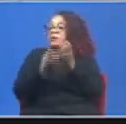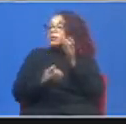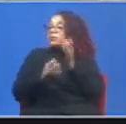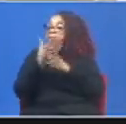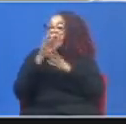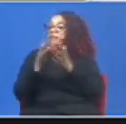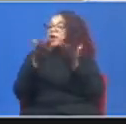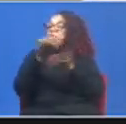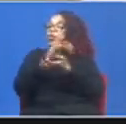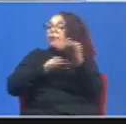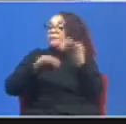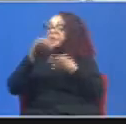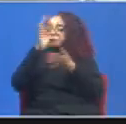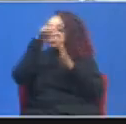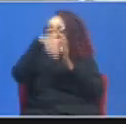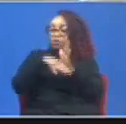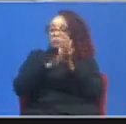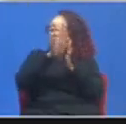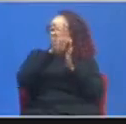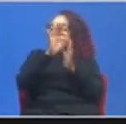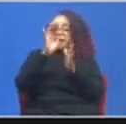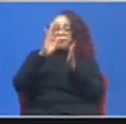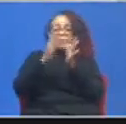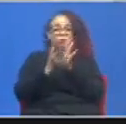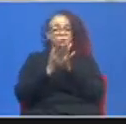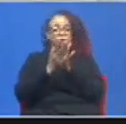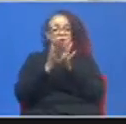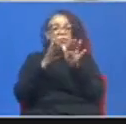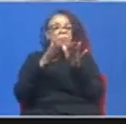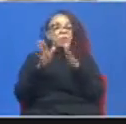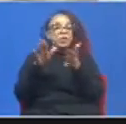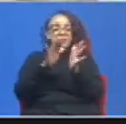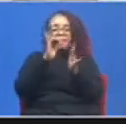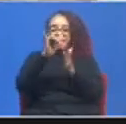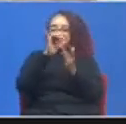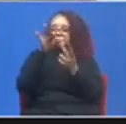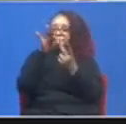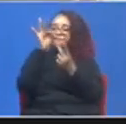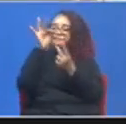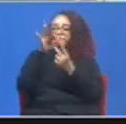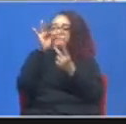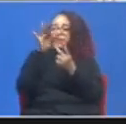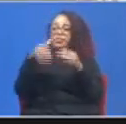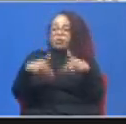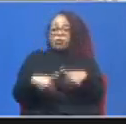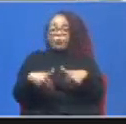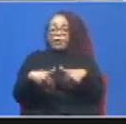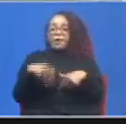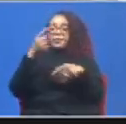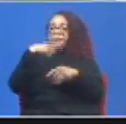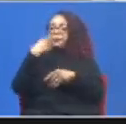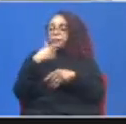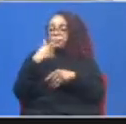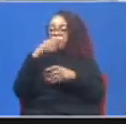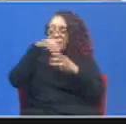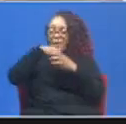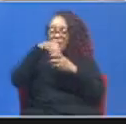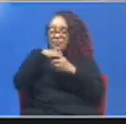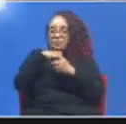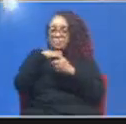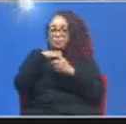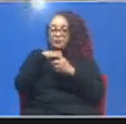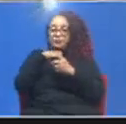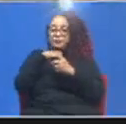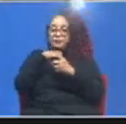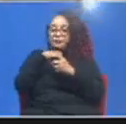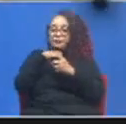you look at a bottom-up economic approach model, it identifies the young who are within the what we